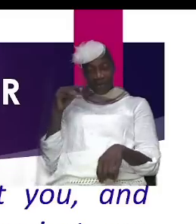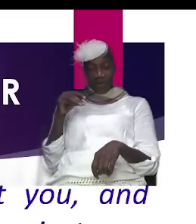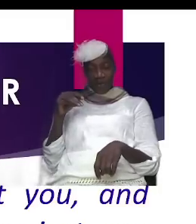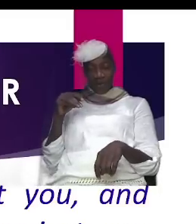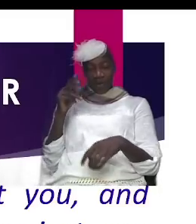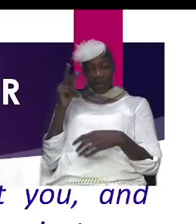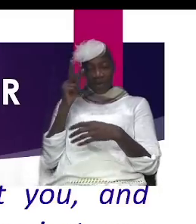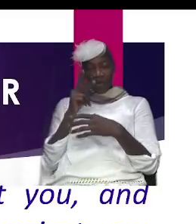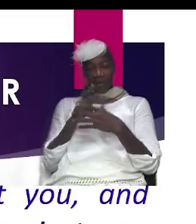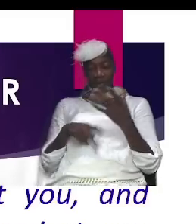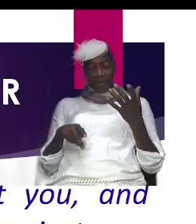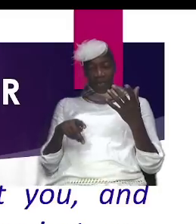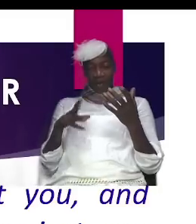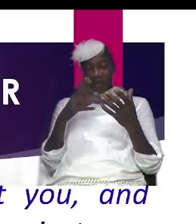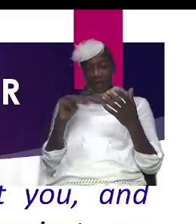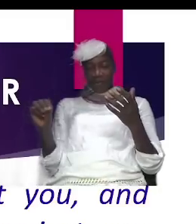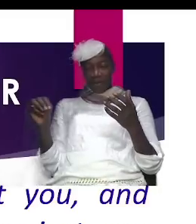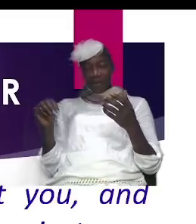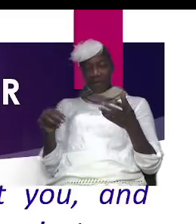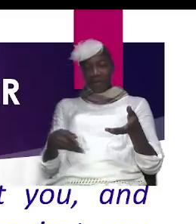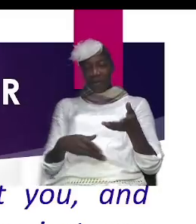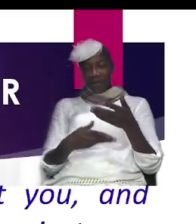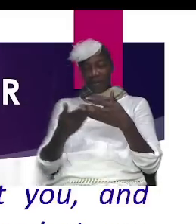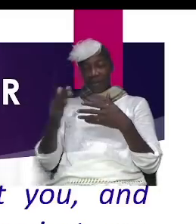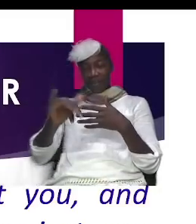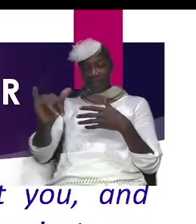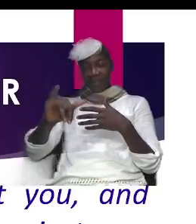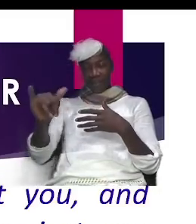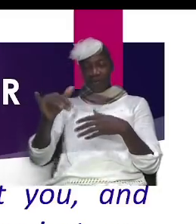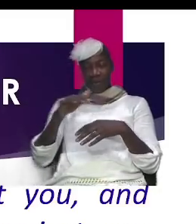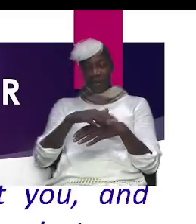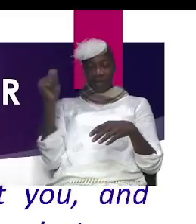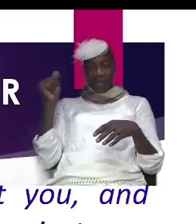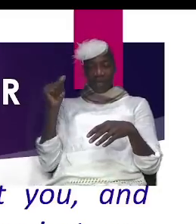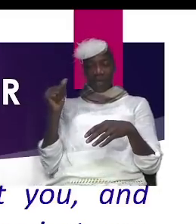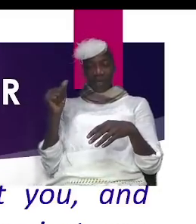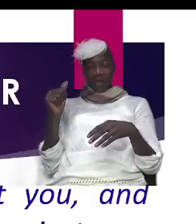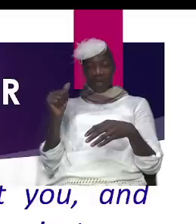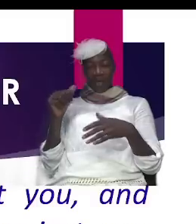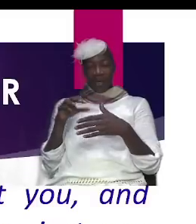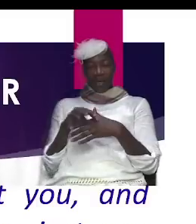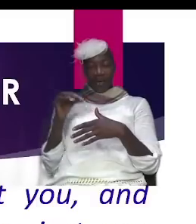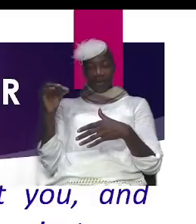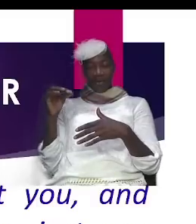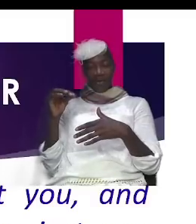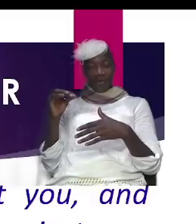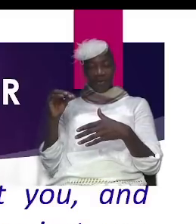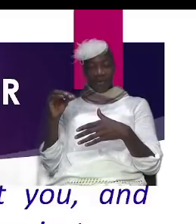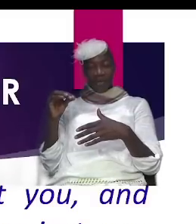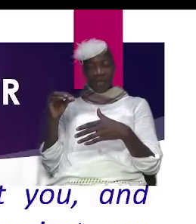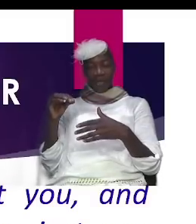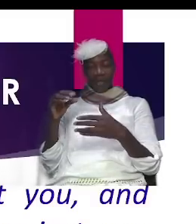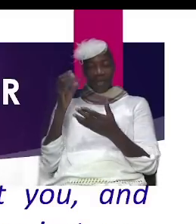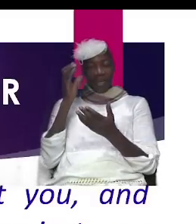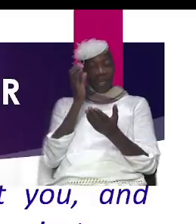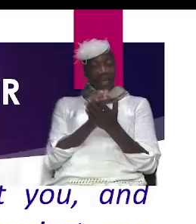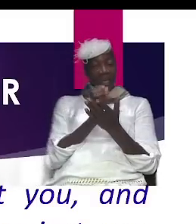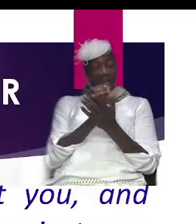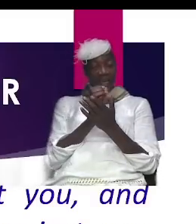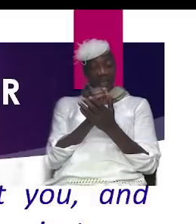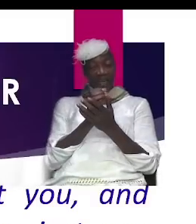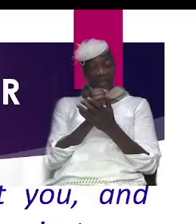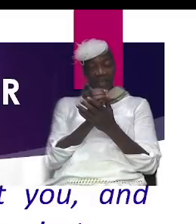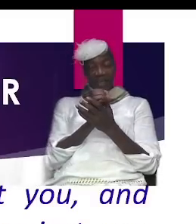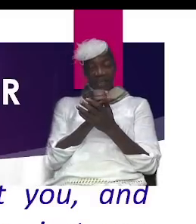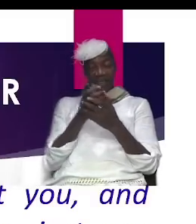them, them same one turn around and call me grease can and so forth. I'm not a Christian. So you see, many times as saints, you know, we have to be careful because